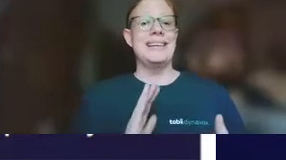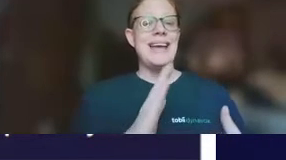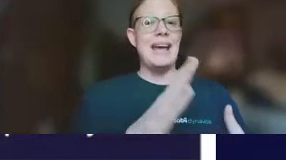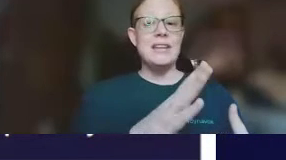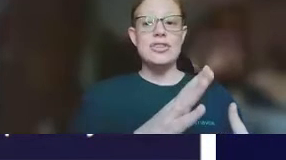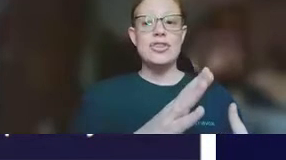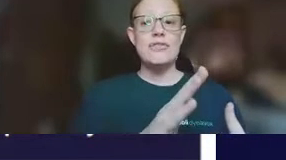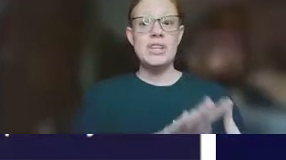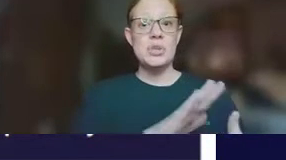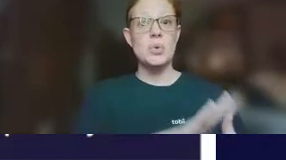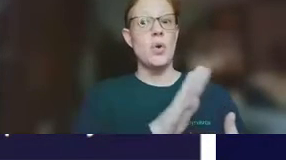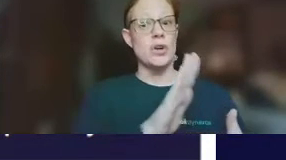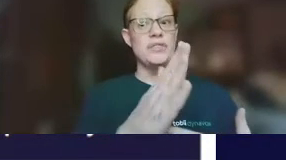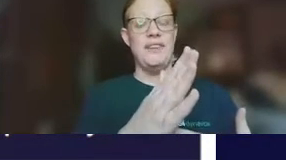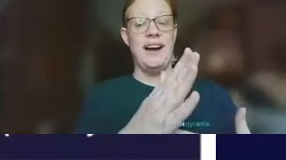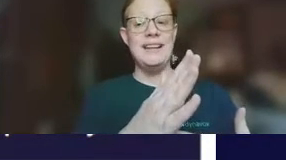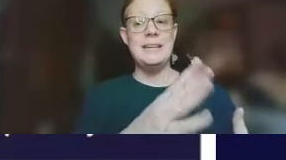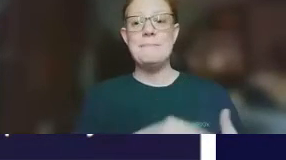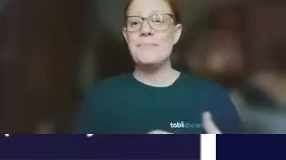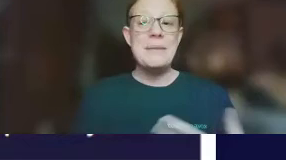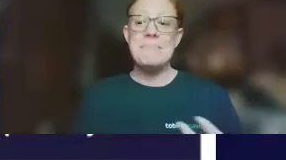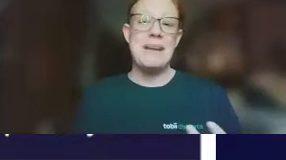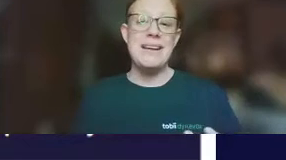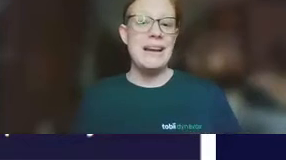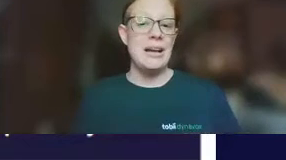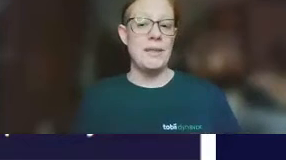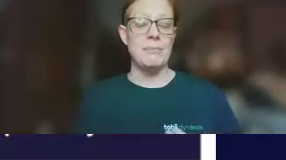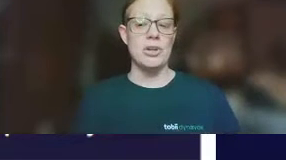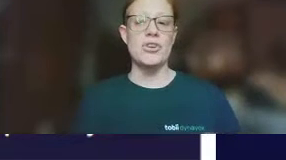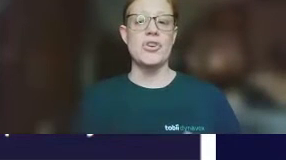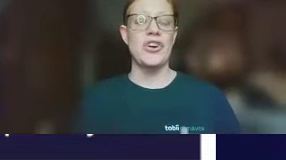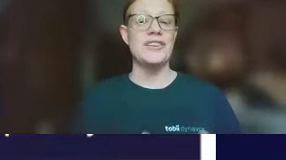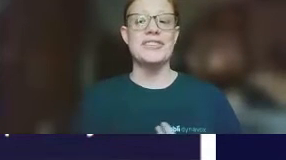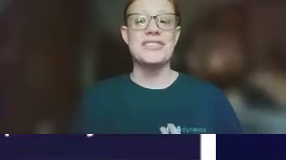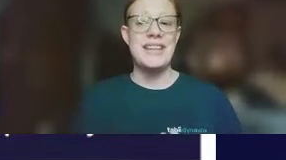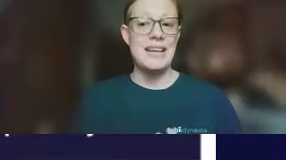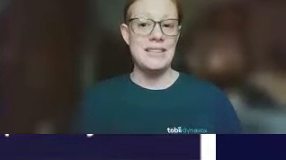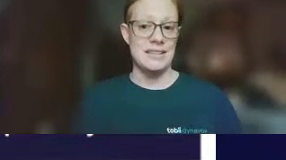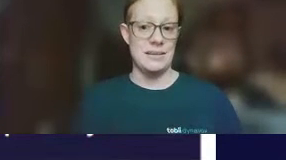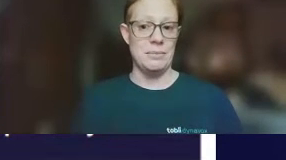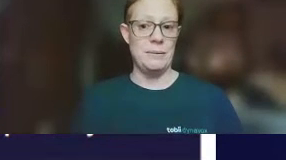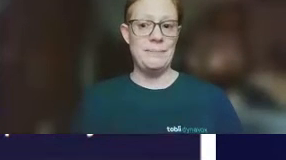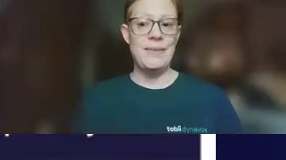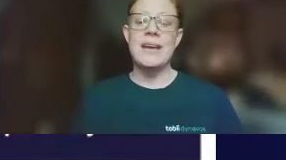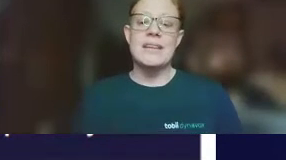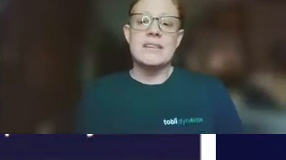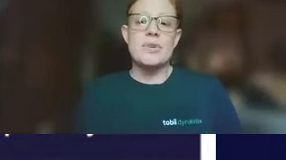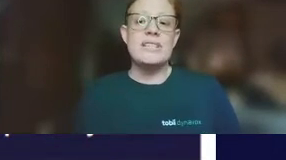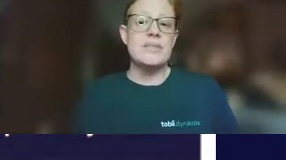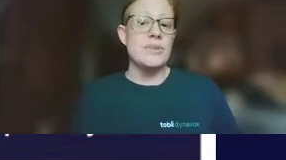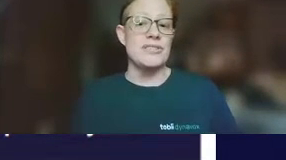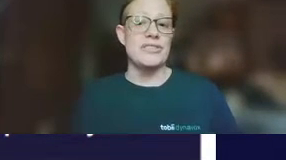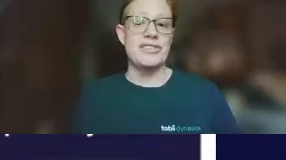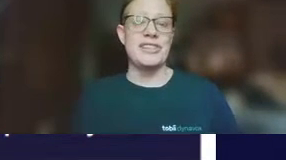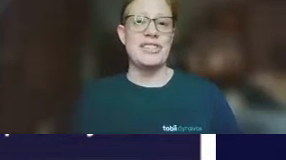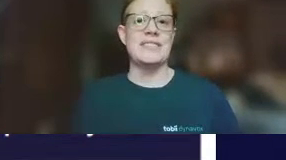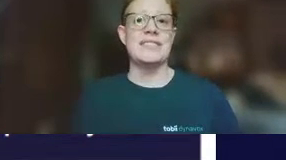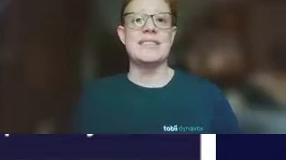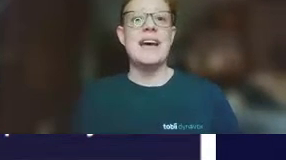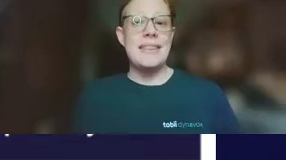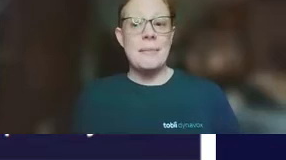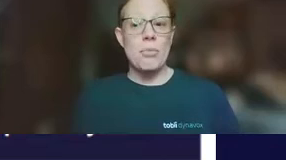person attend to the visual or to find it, it may not help them learn or understand the symbol. Some recent research